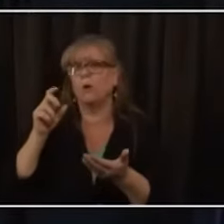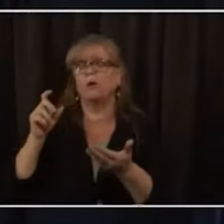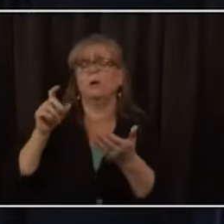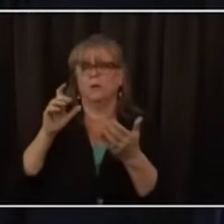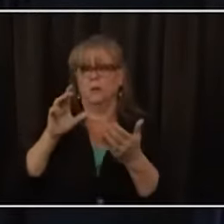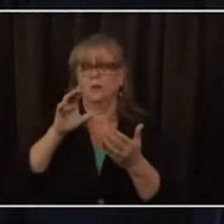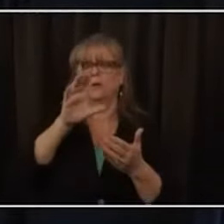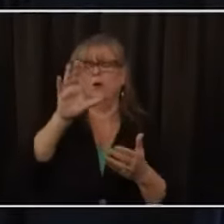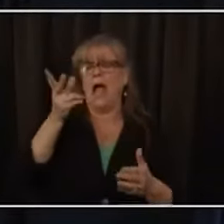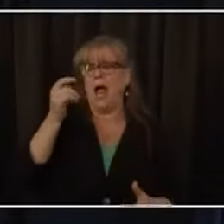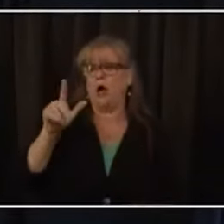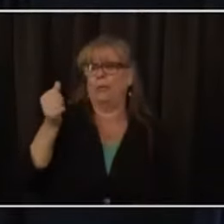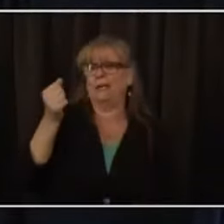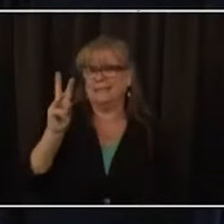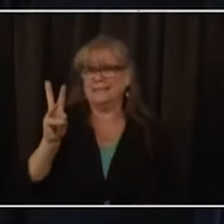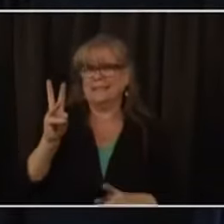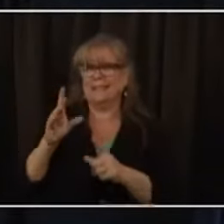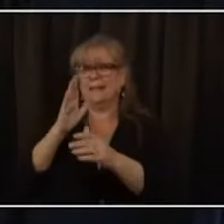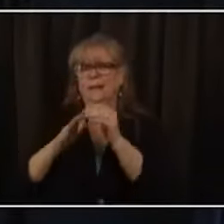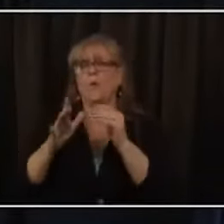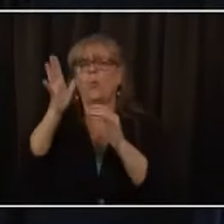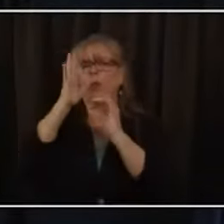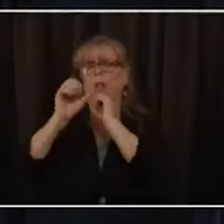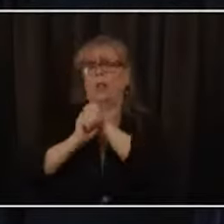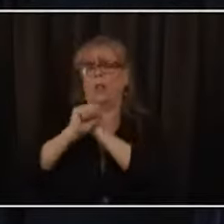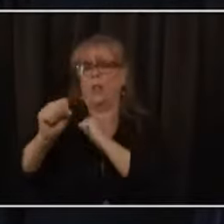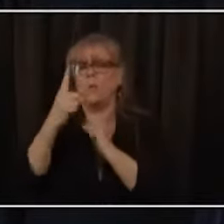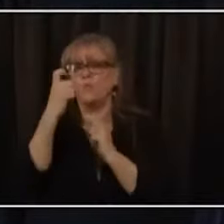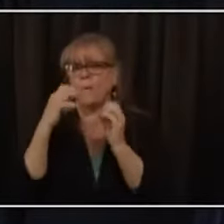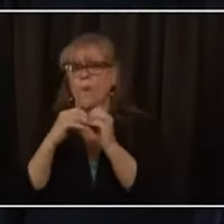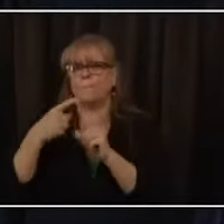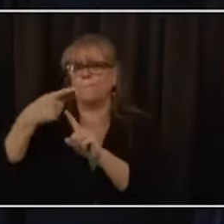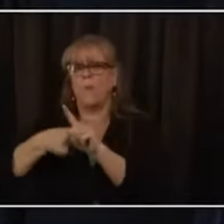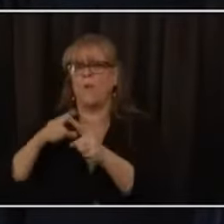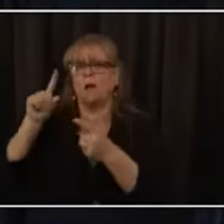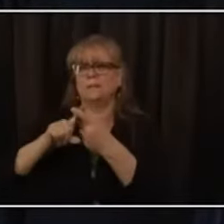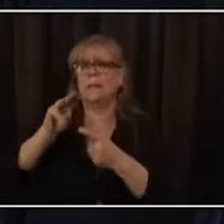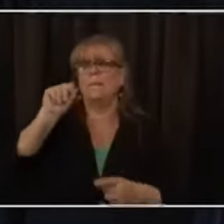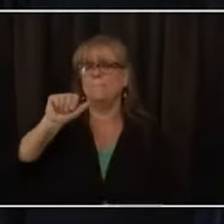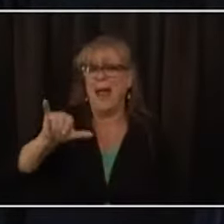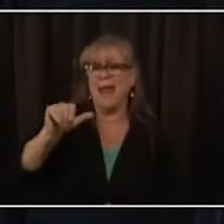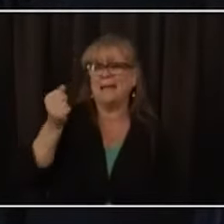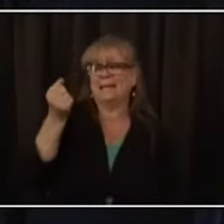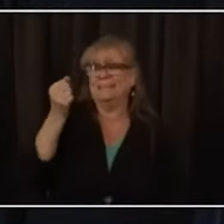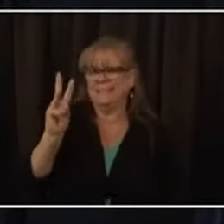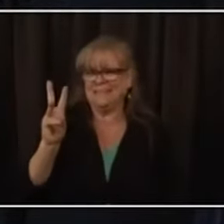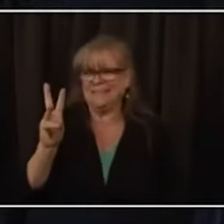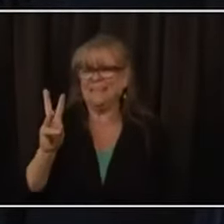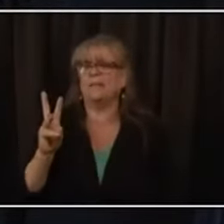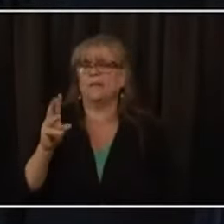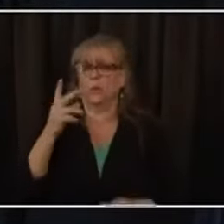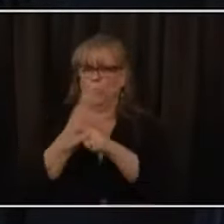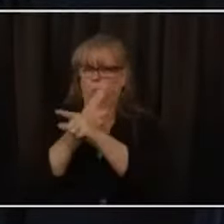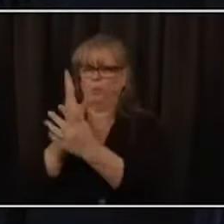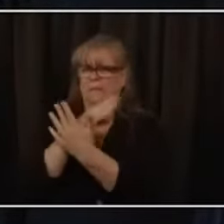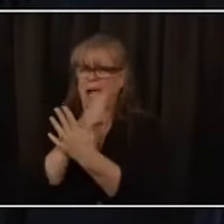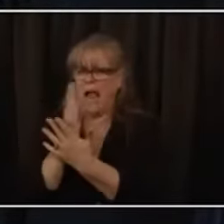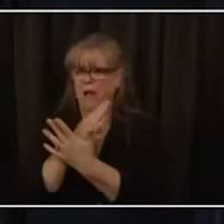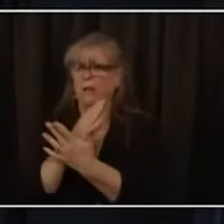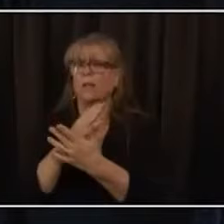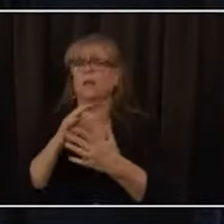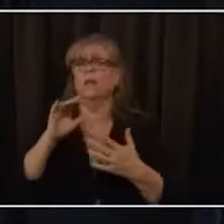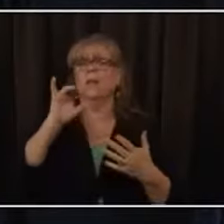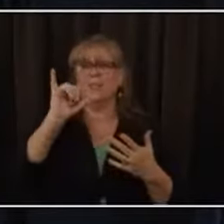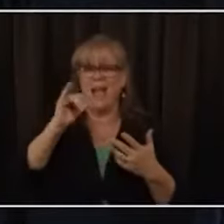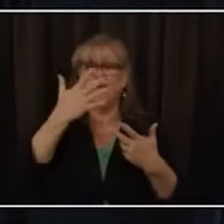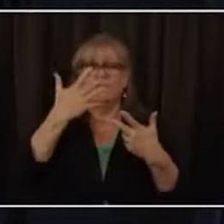extension, extending through May 15th, after which we're going to move to what we call the clear level, which means that all local